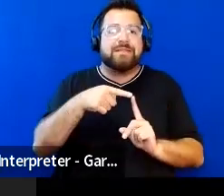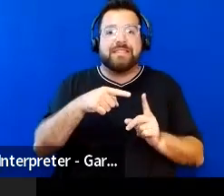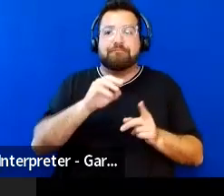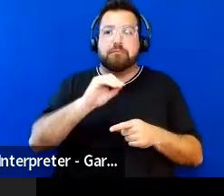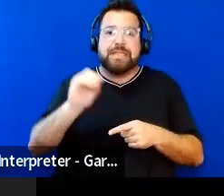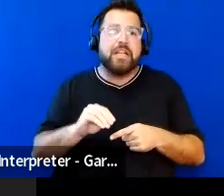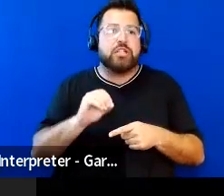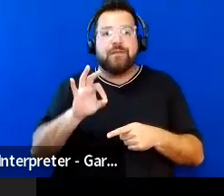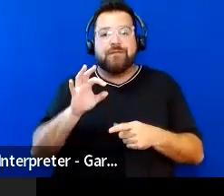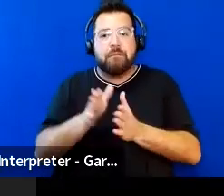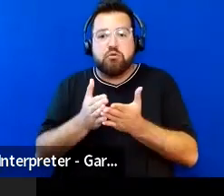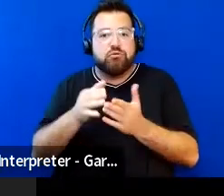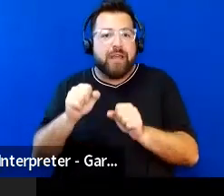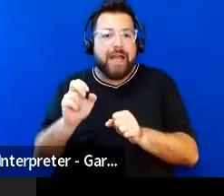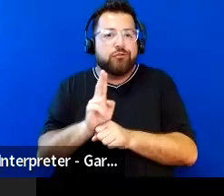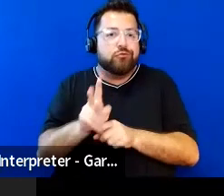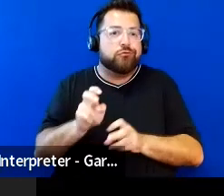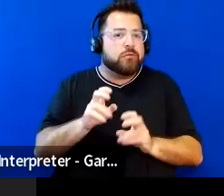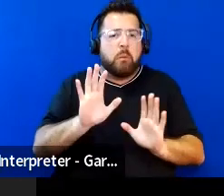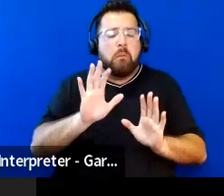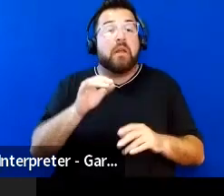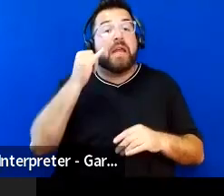percentages or anything like that. If you're trying to,